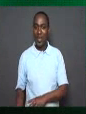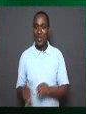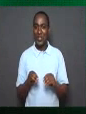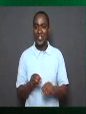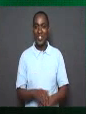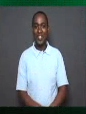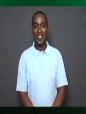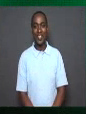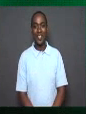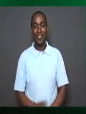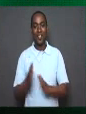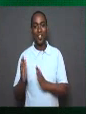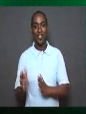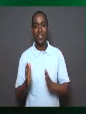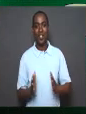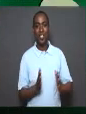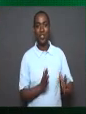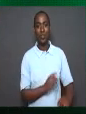Students, let's get ready.